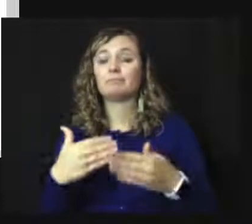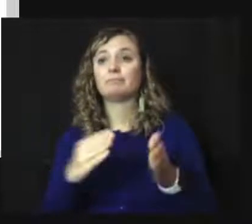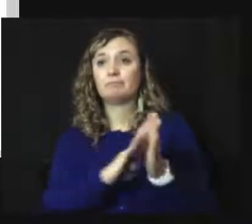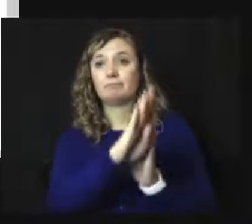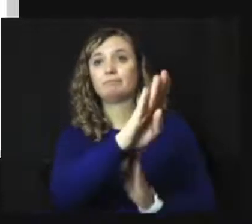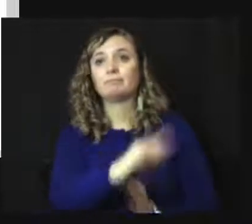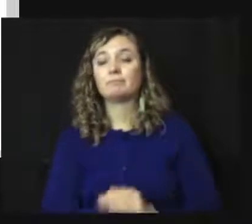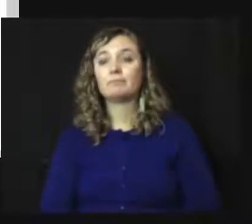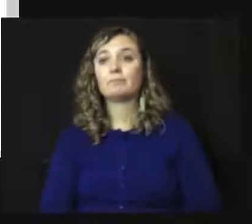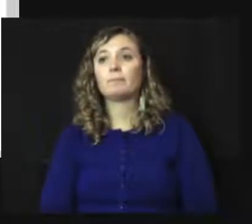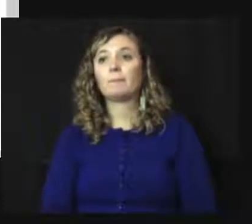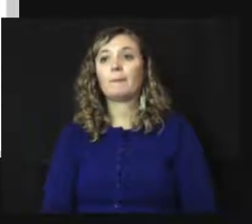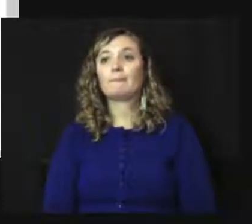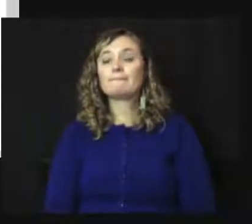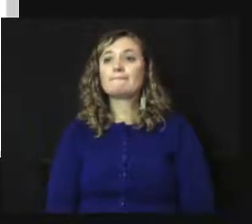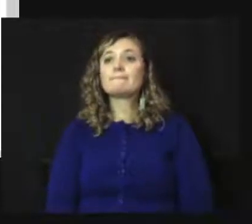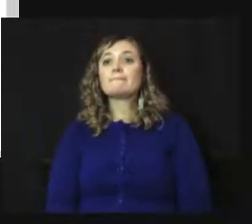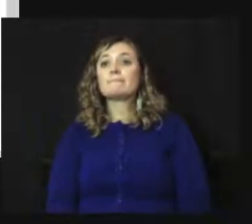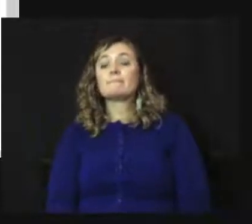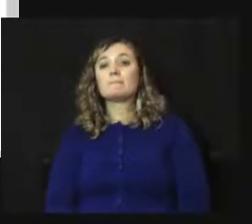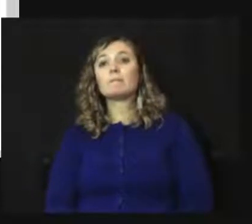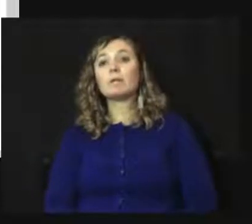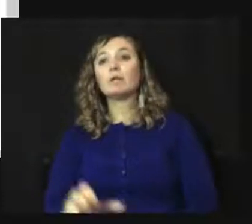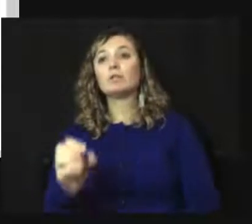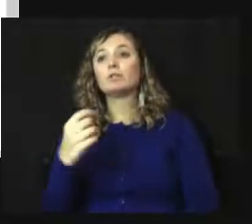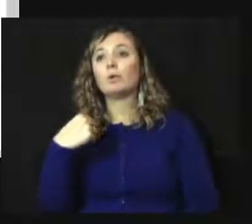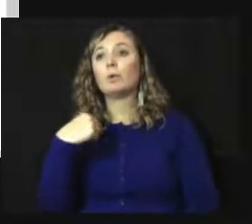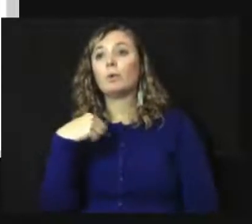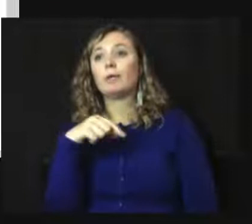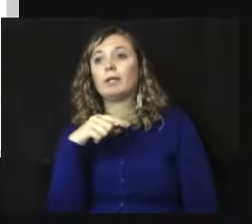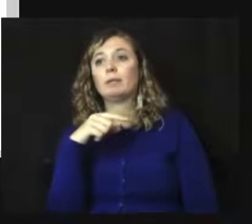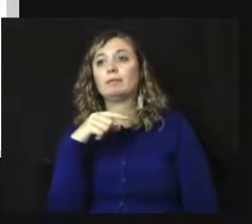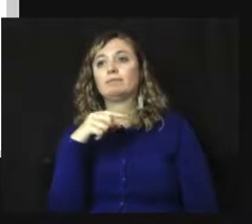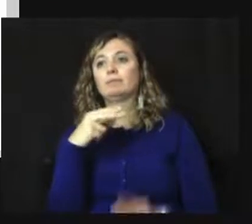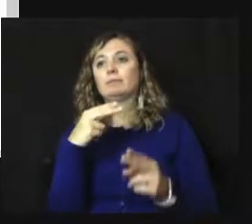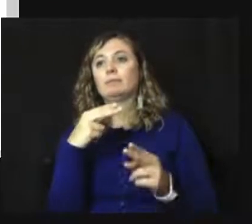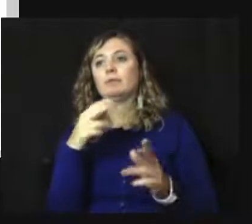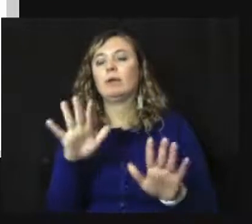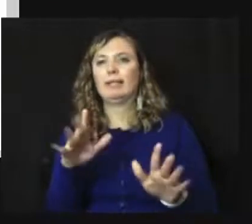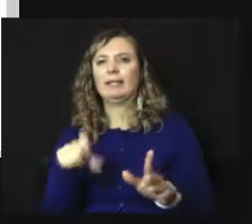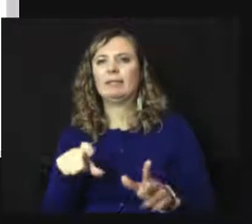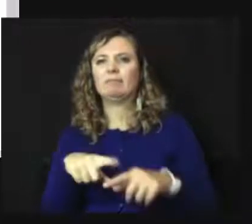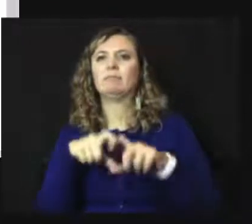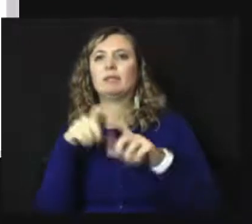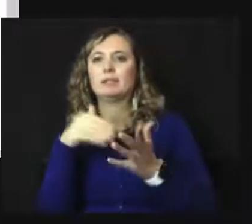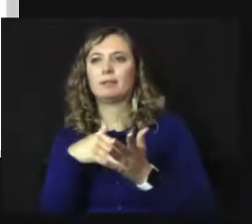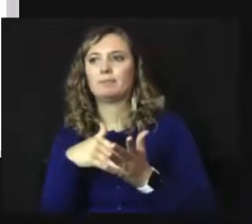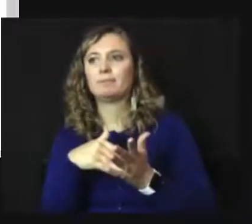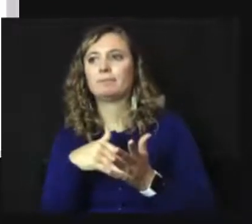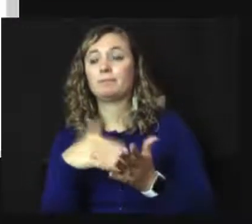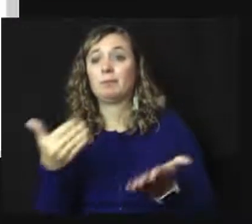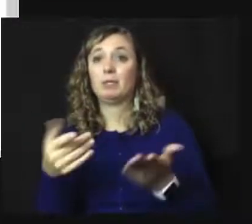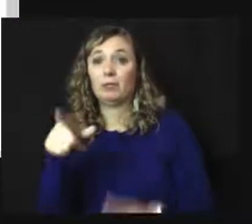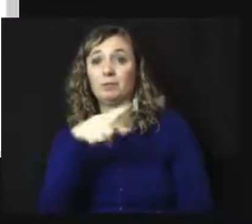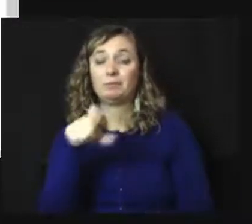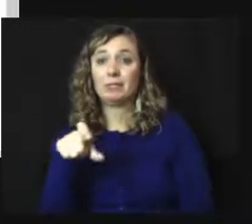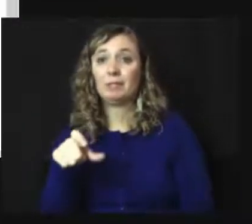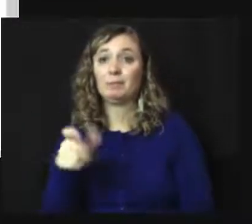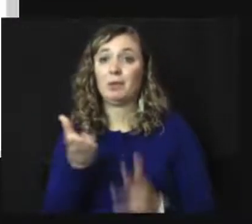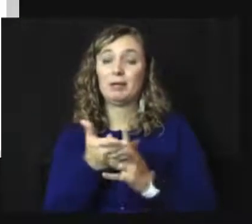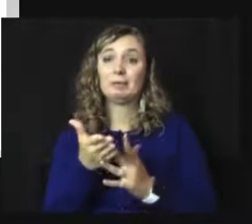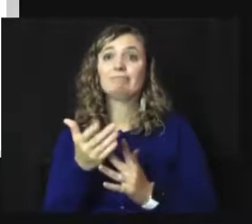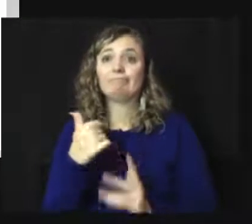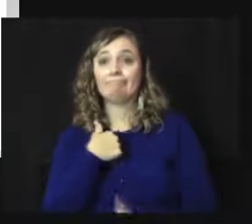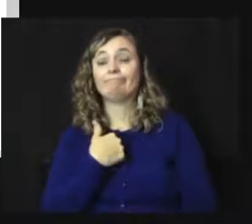So we talked about those common archetypes. And actually, I'm just going to pause for a second because you guys might need a break, and I definitely